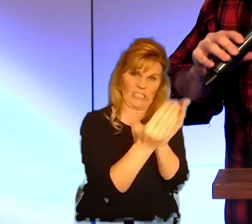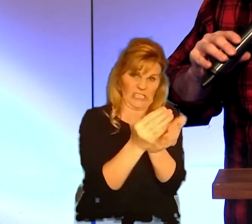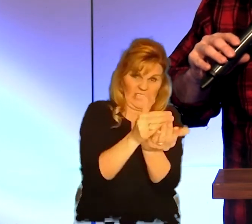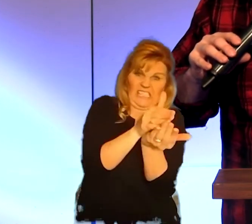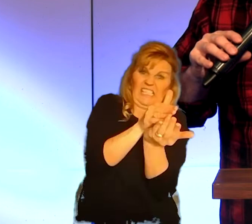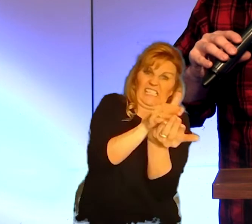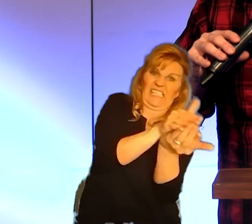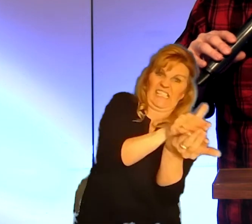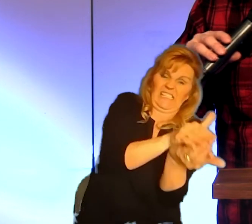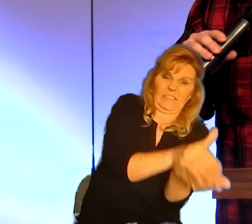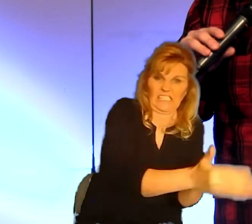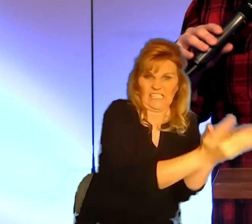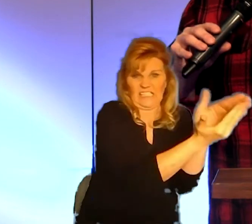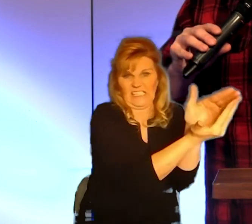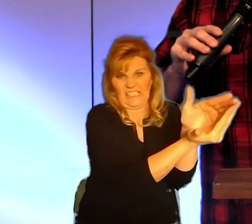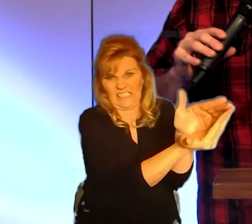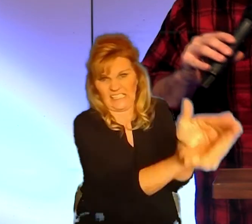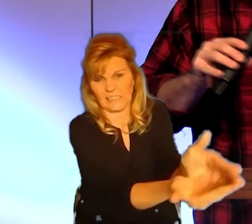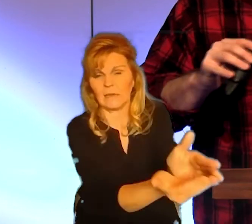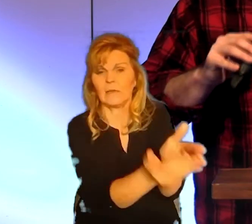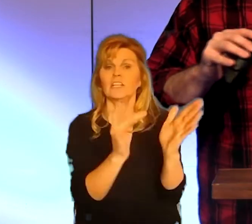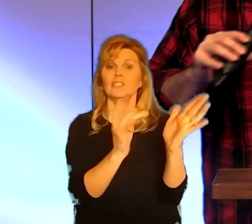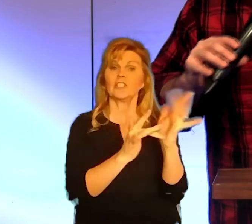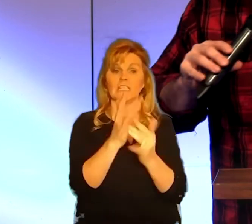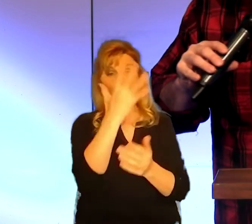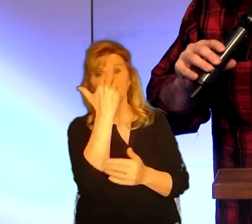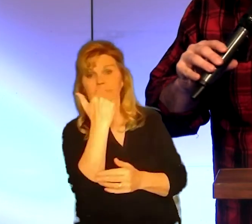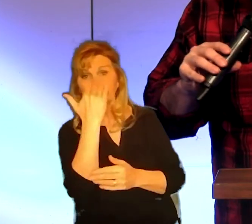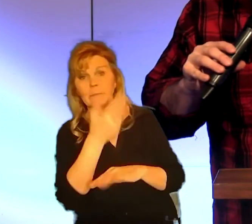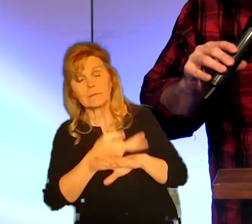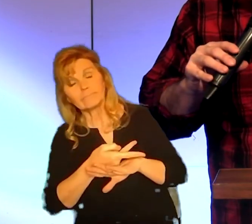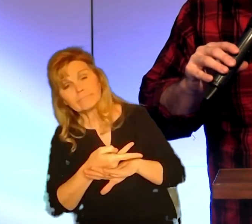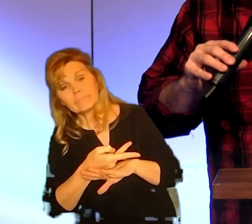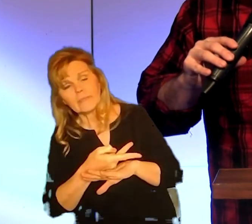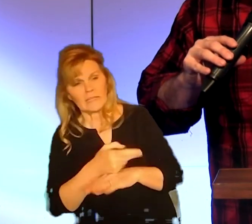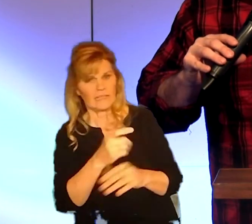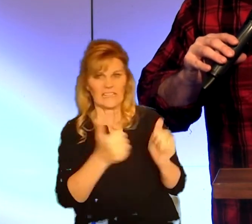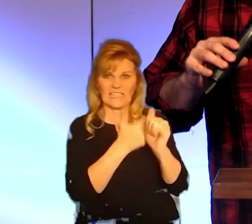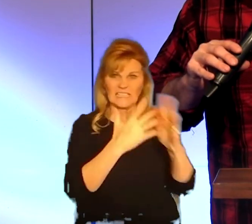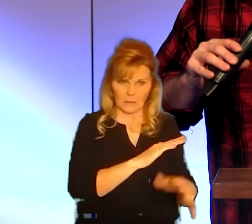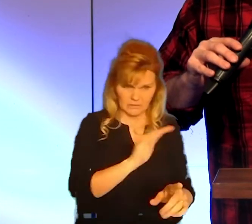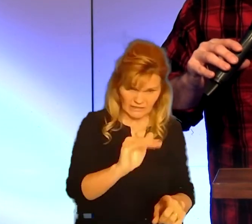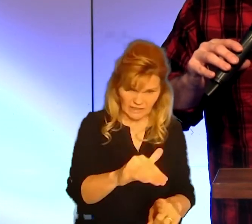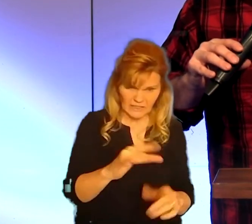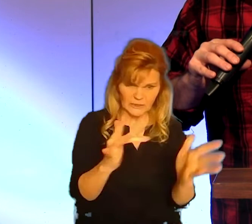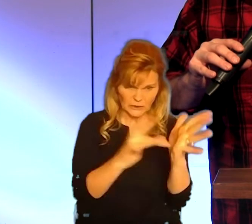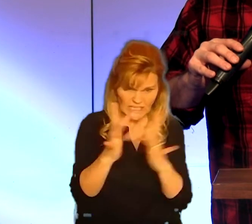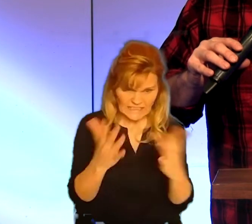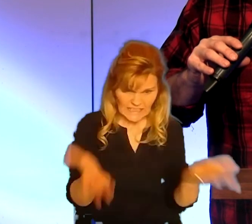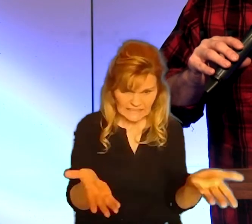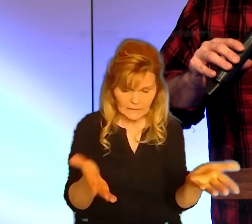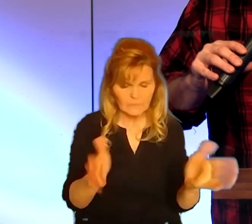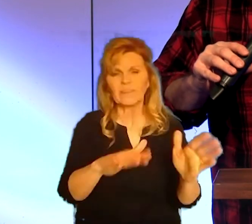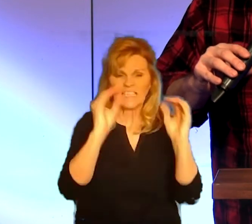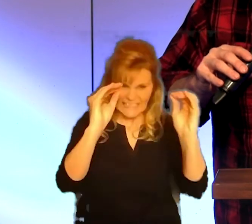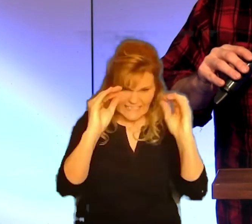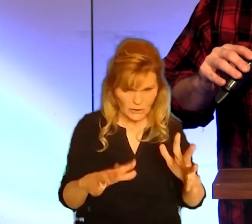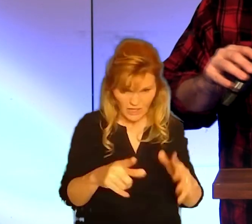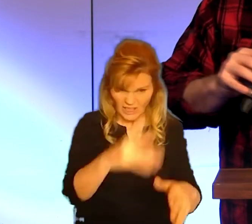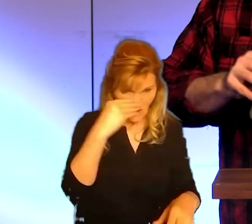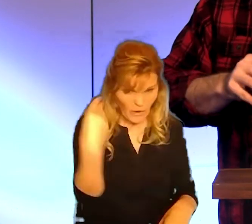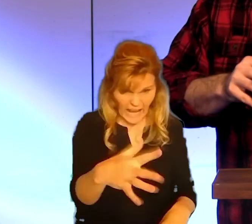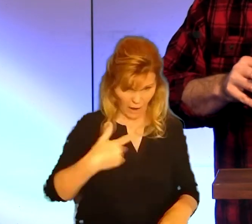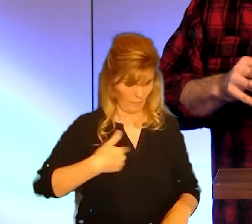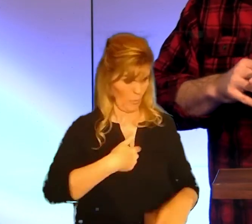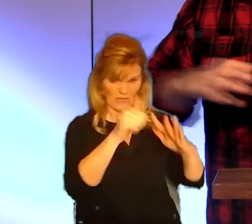stern, sleeping on a cushion. The disciples woke him and said to him, Jesus, or teacher, don't you care if we